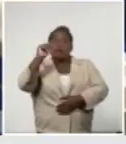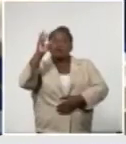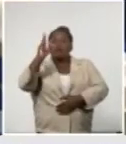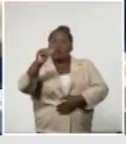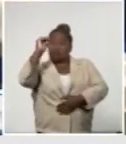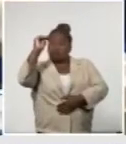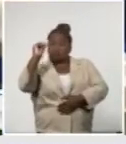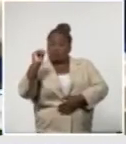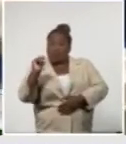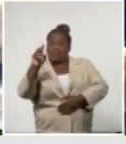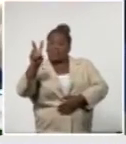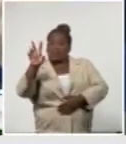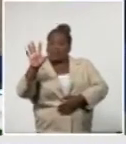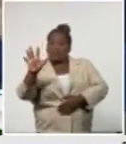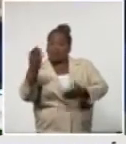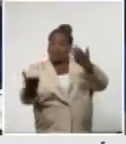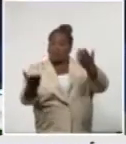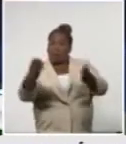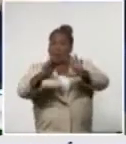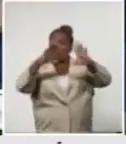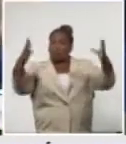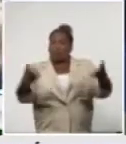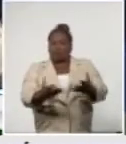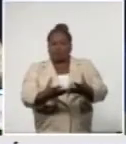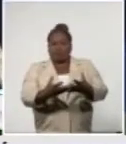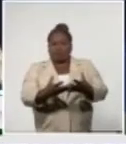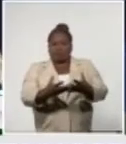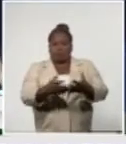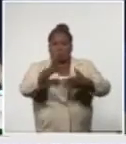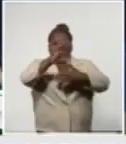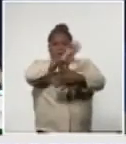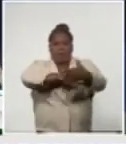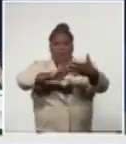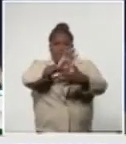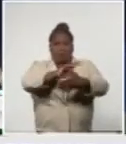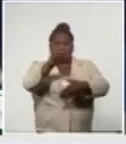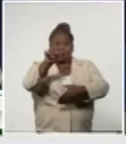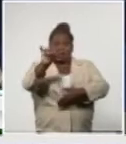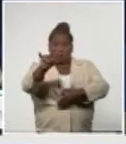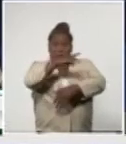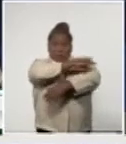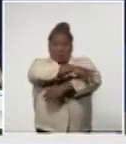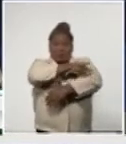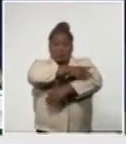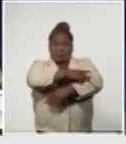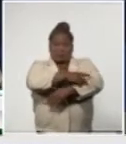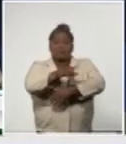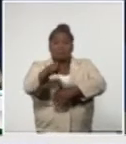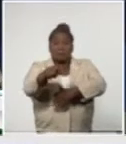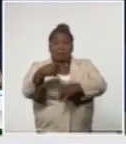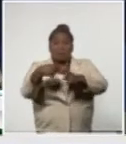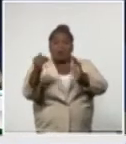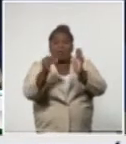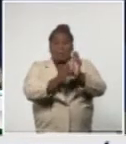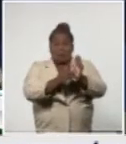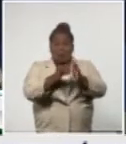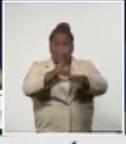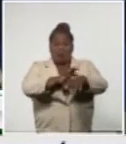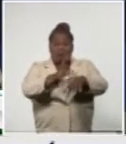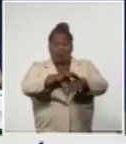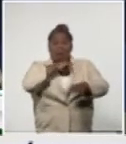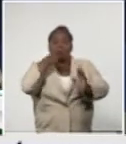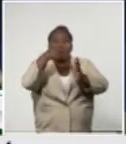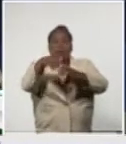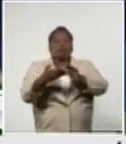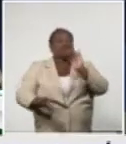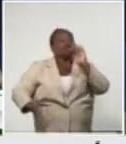With this lethality, the island occupies the 19th place among the countries of the region, and it ranks at the